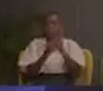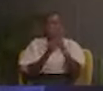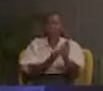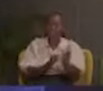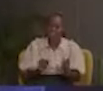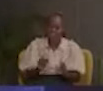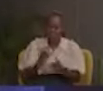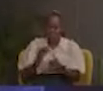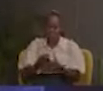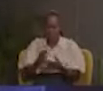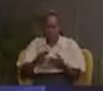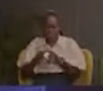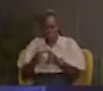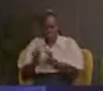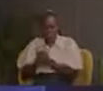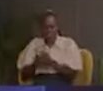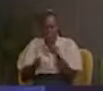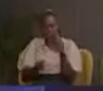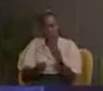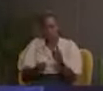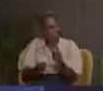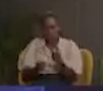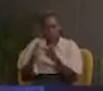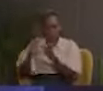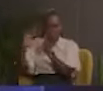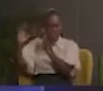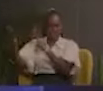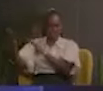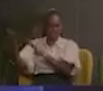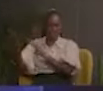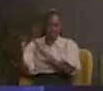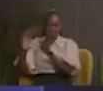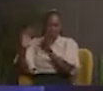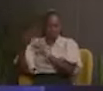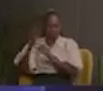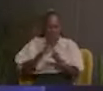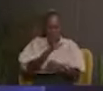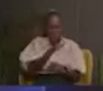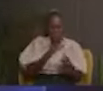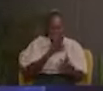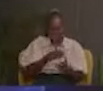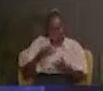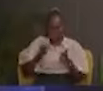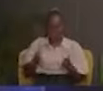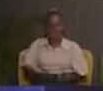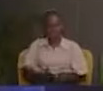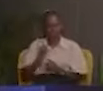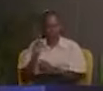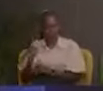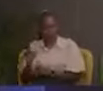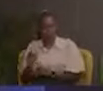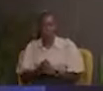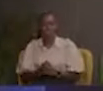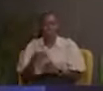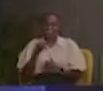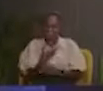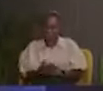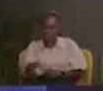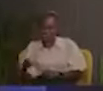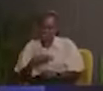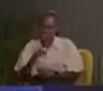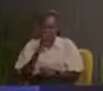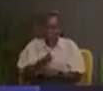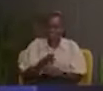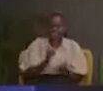manifesting or relating with two realms, the realm of the spirit and this physical realm. So the things and the realities